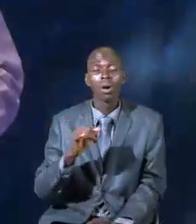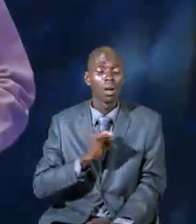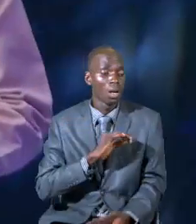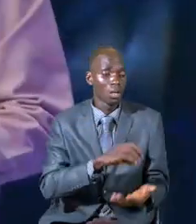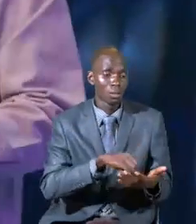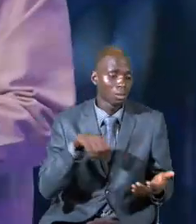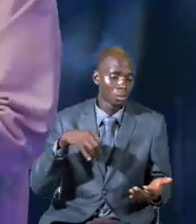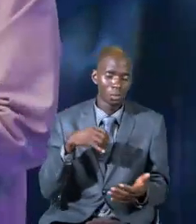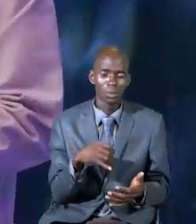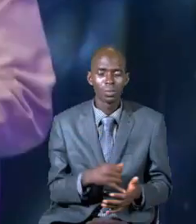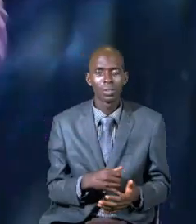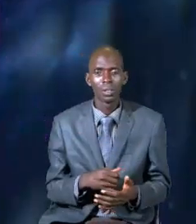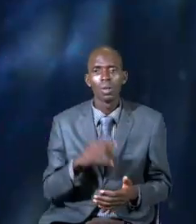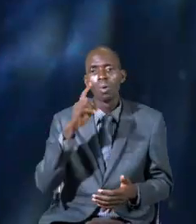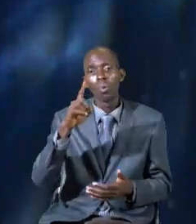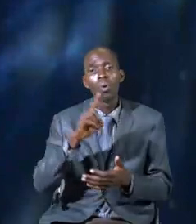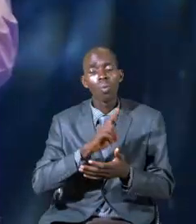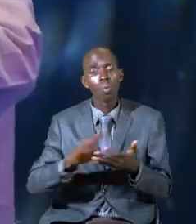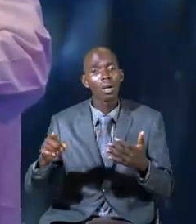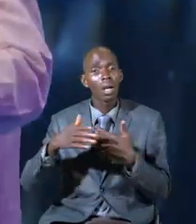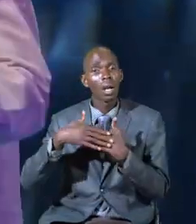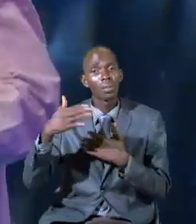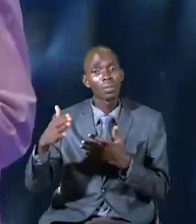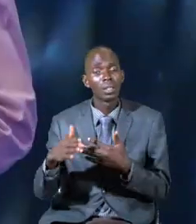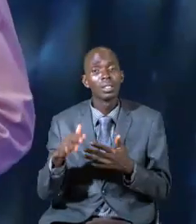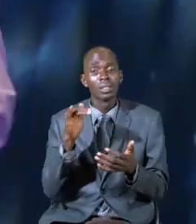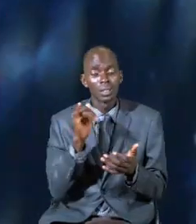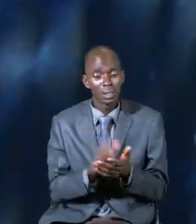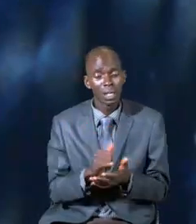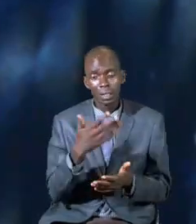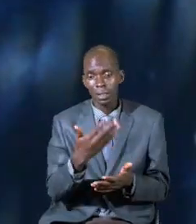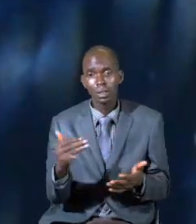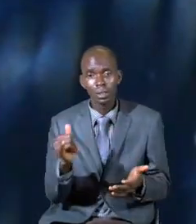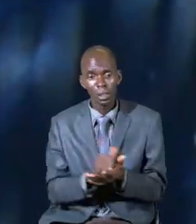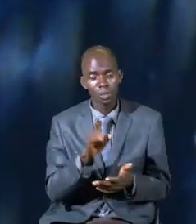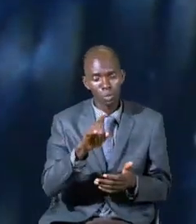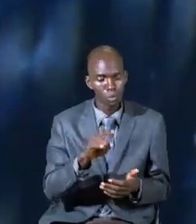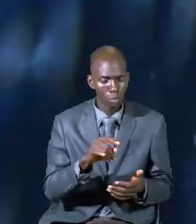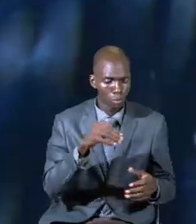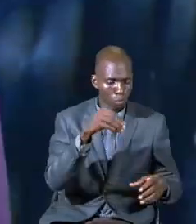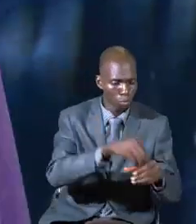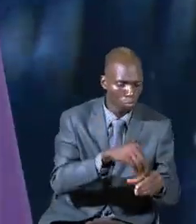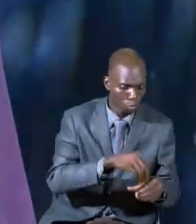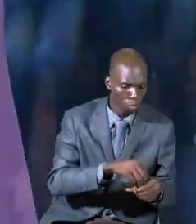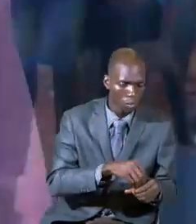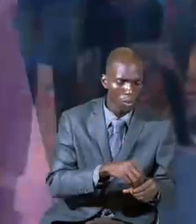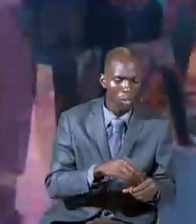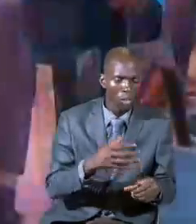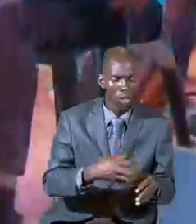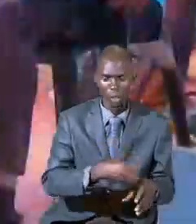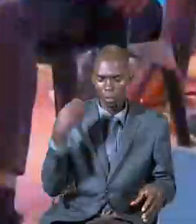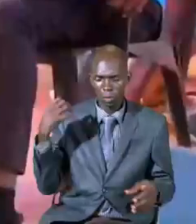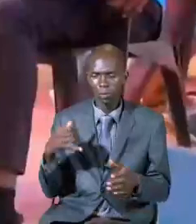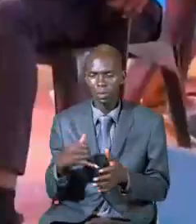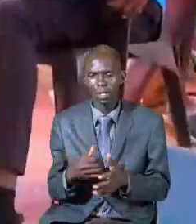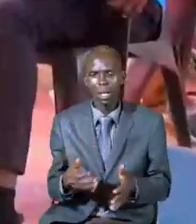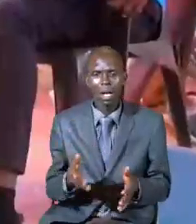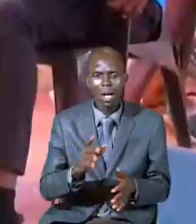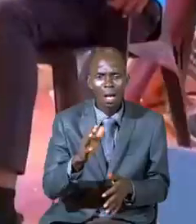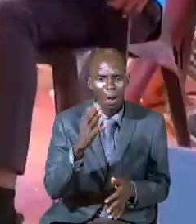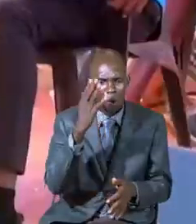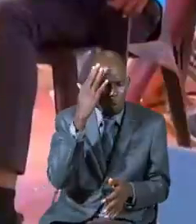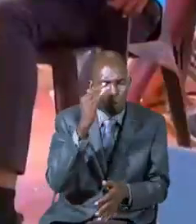seed you uprooted and planted that other day, where is it now? You know, my friend, which I approached the eight and planted it another way.